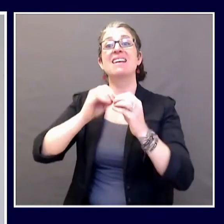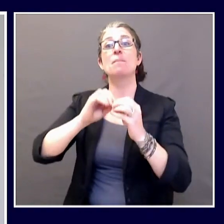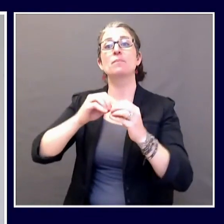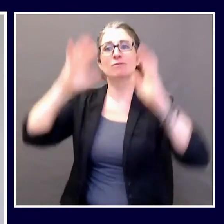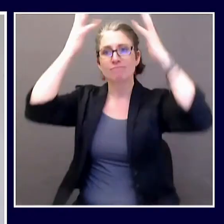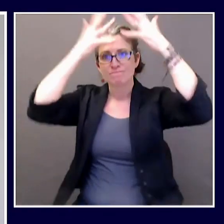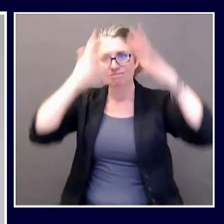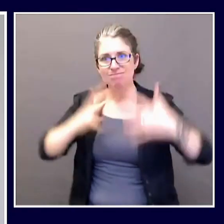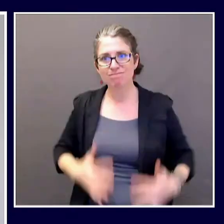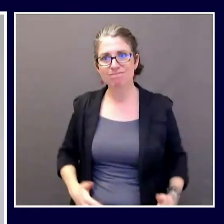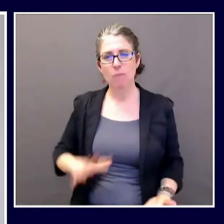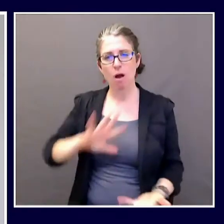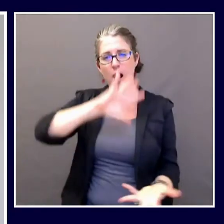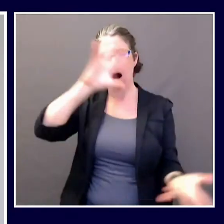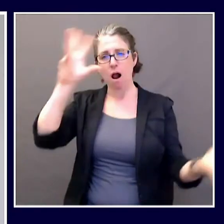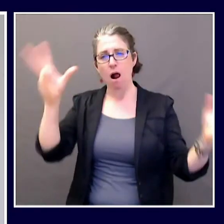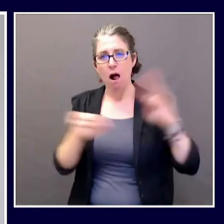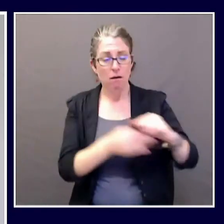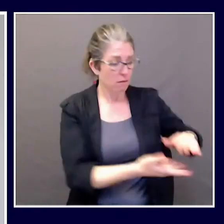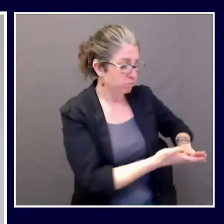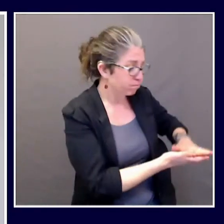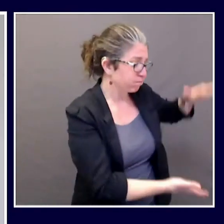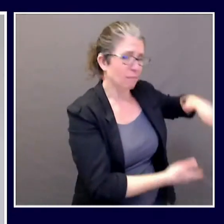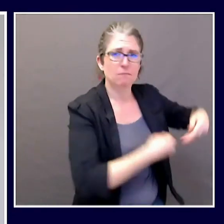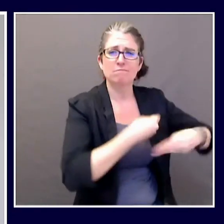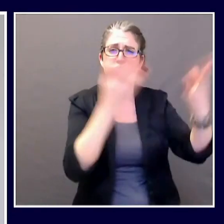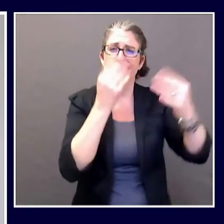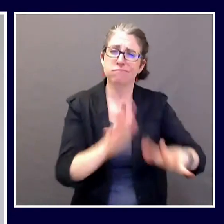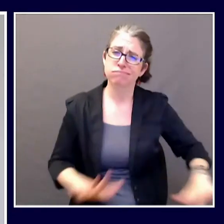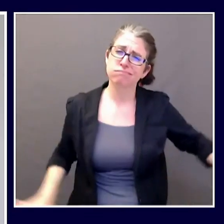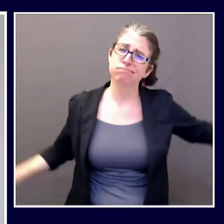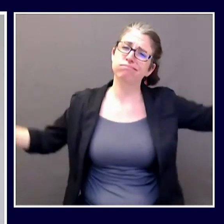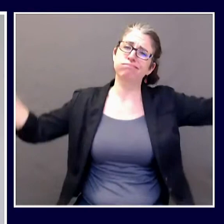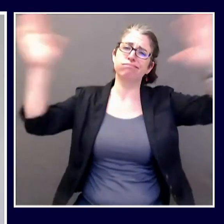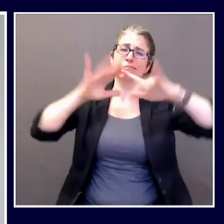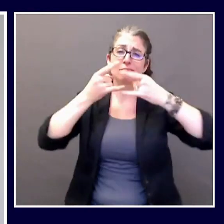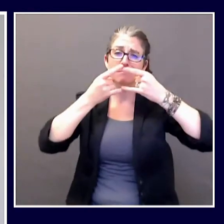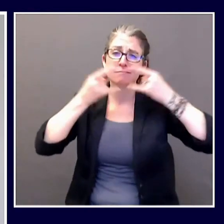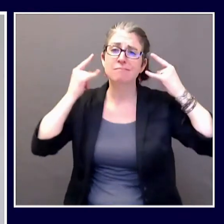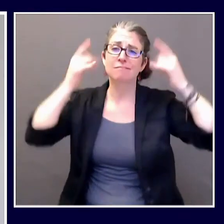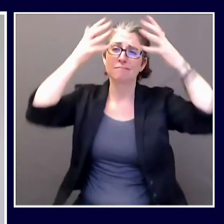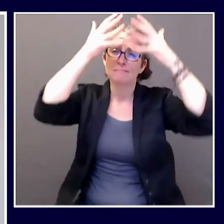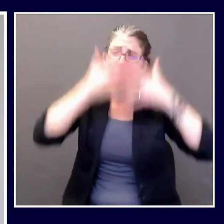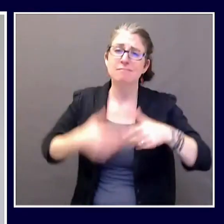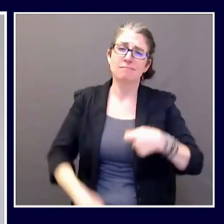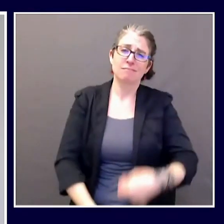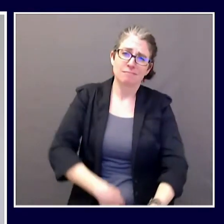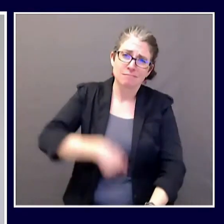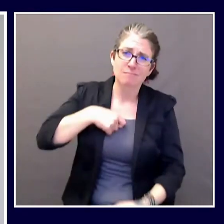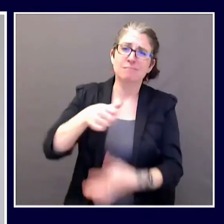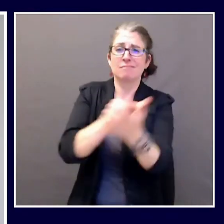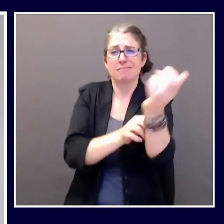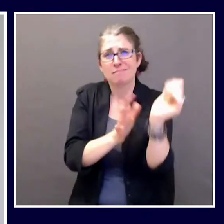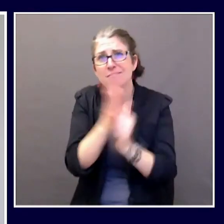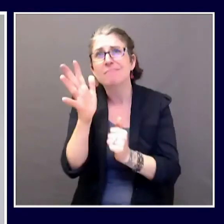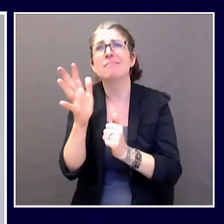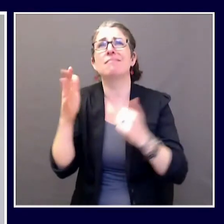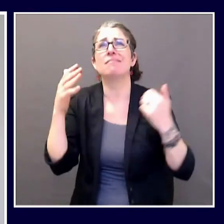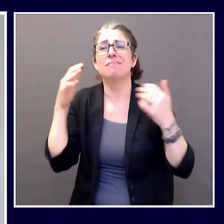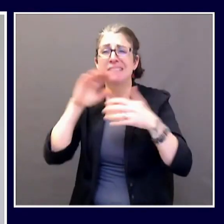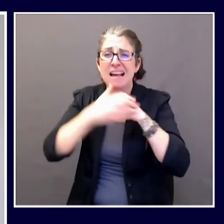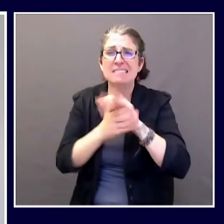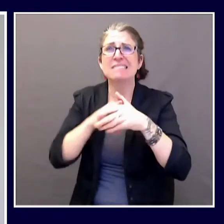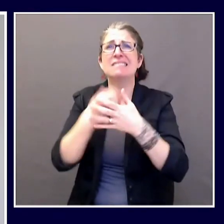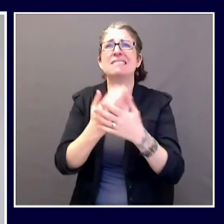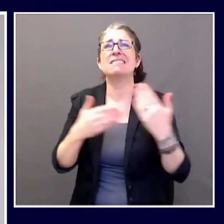the beginning of the pandemic. I want to put that number in perspective. That amounts to more than 3 pieces